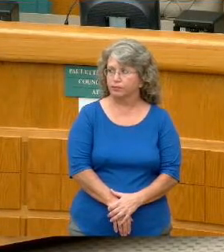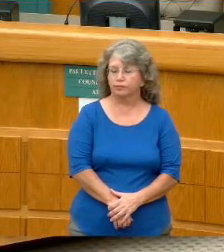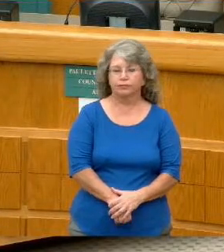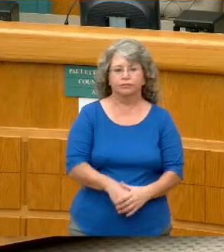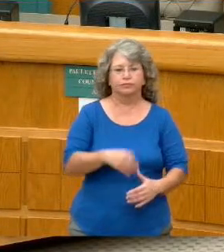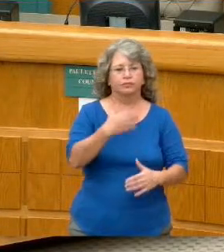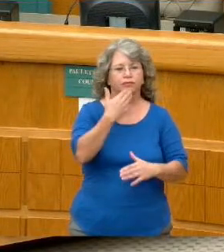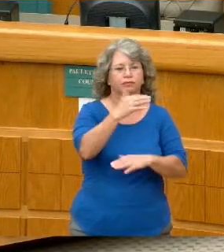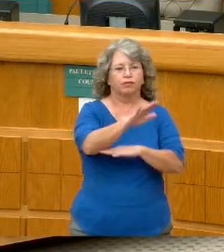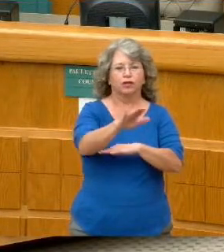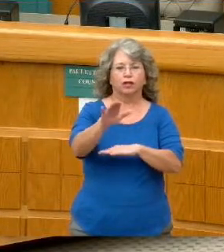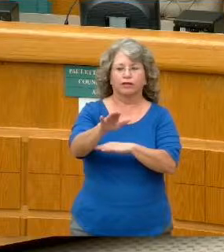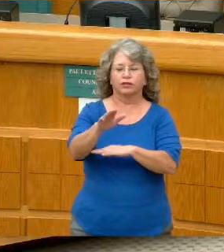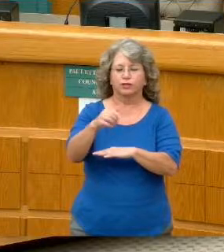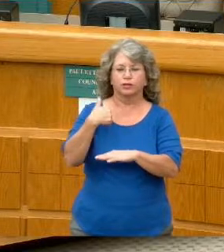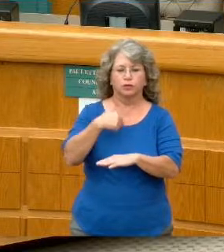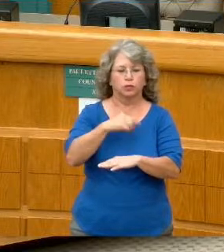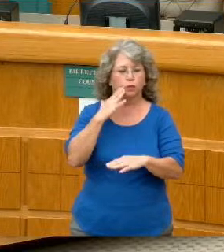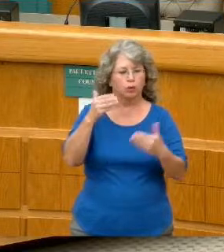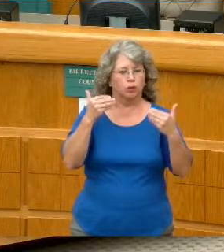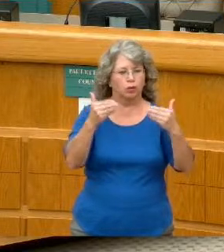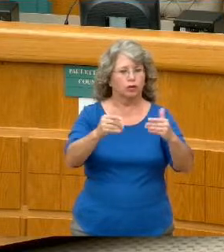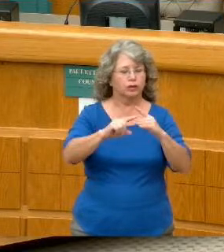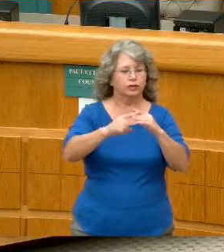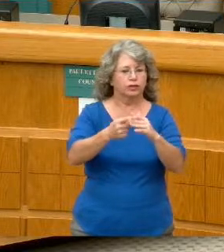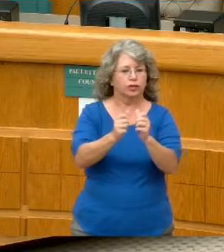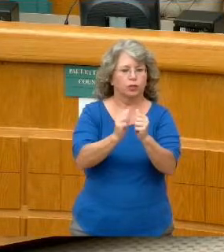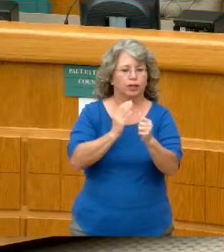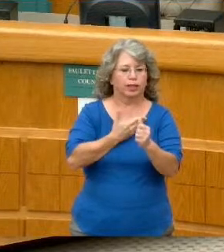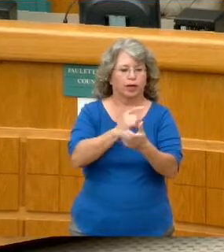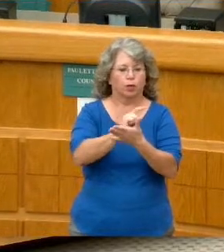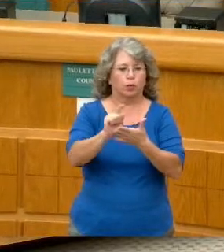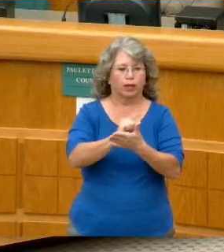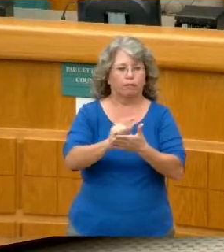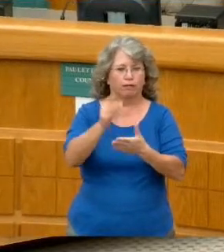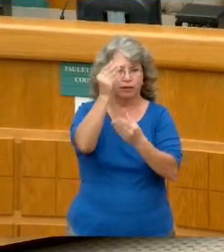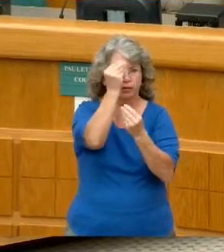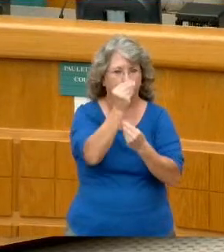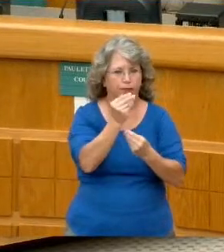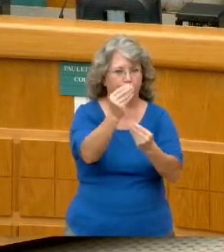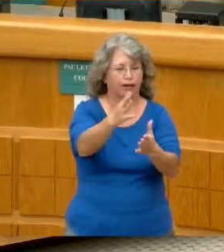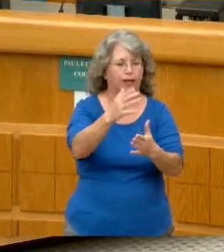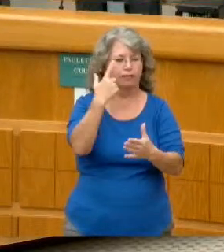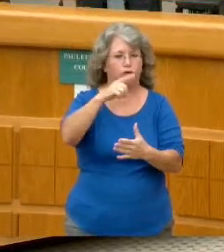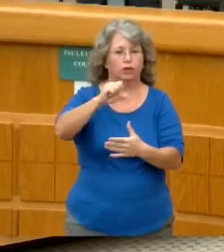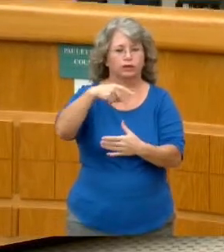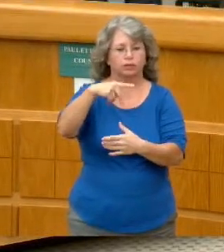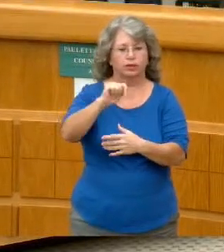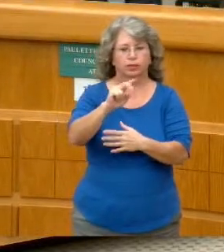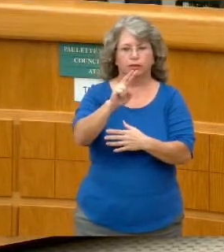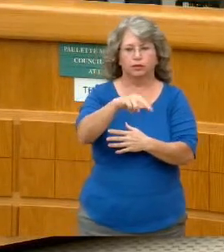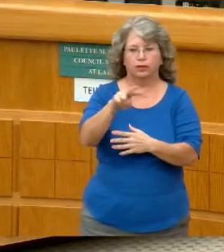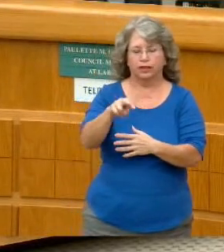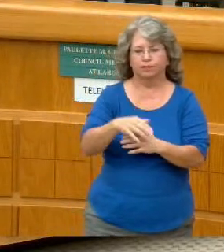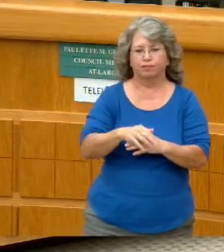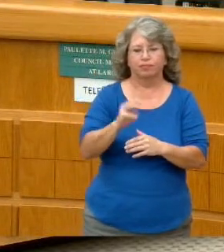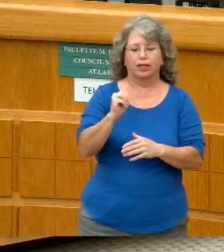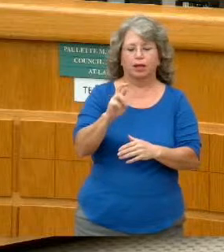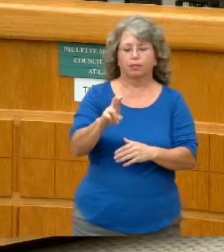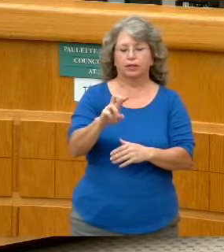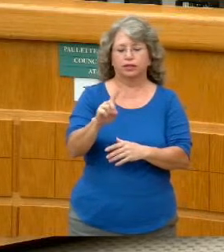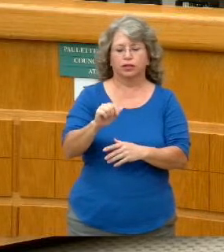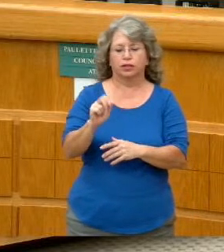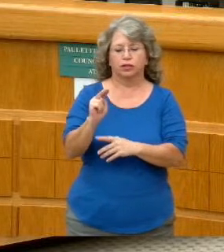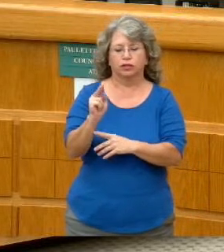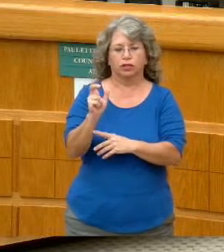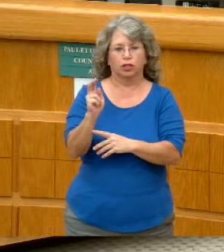Okay, well, good afternoon. We'll get started on our weekly update for September the 22nd. Mr. Zanoni has a schedule